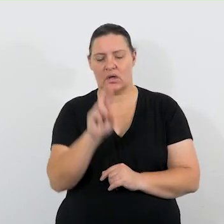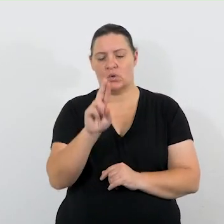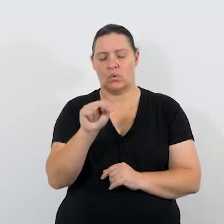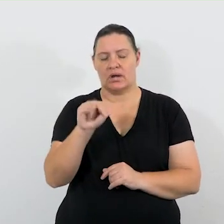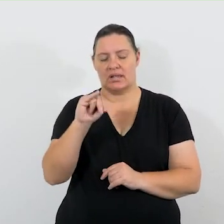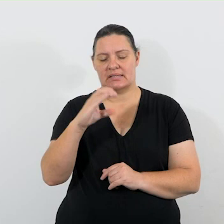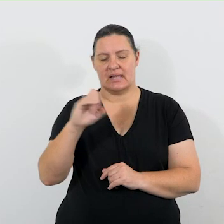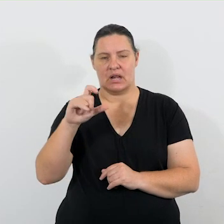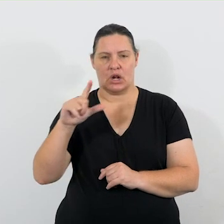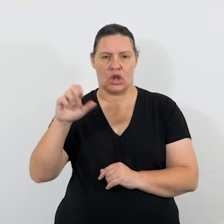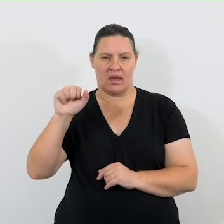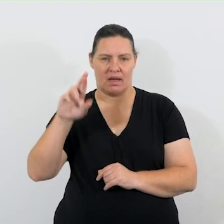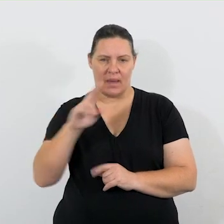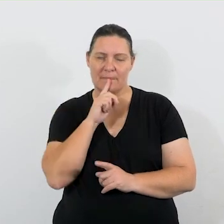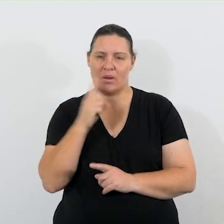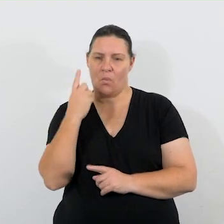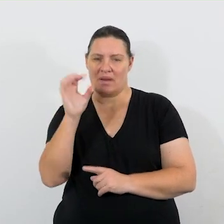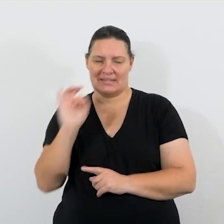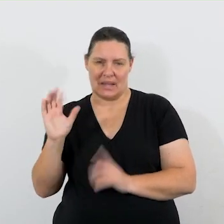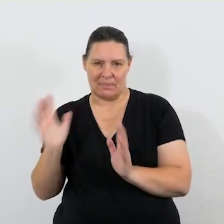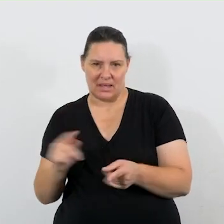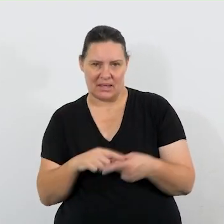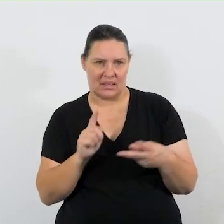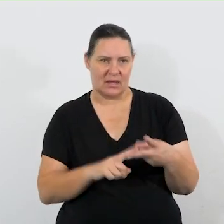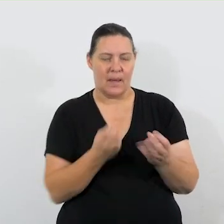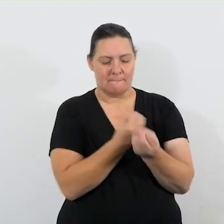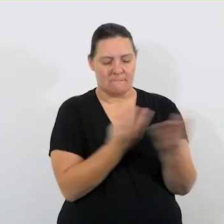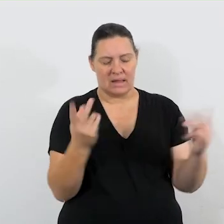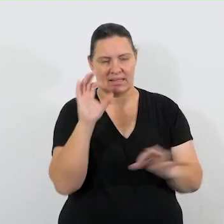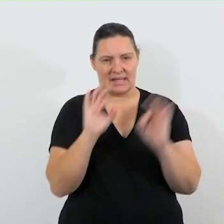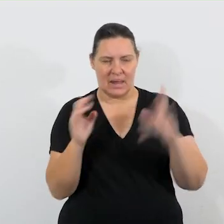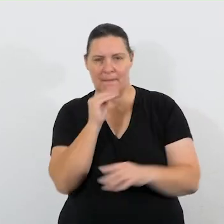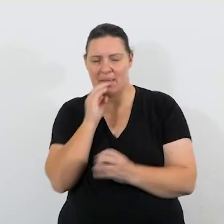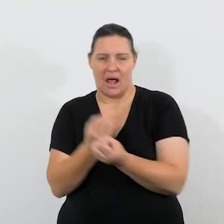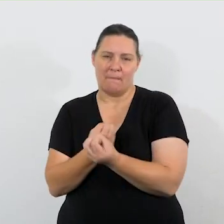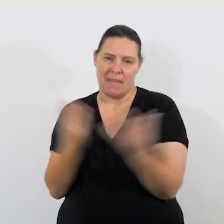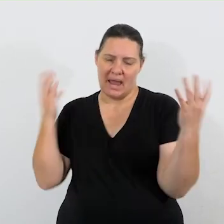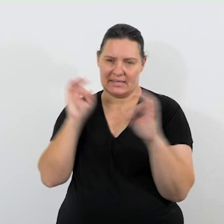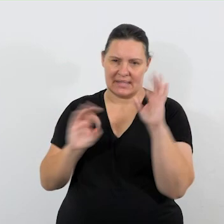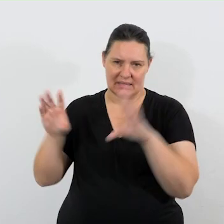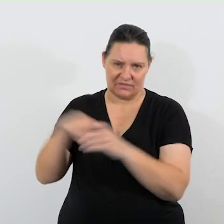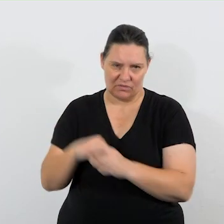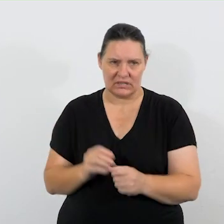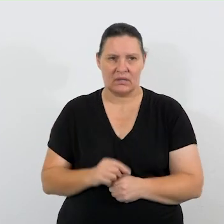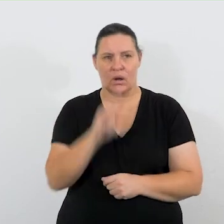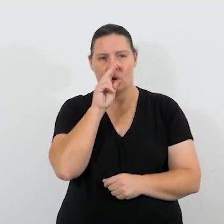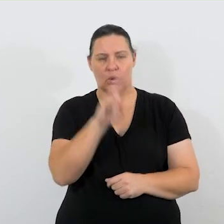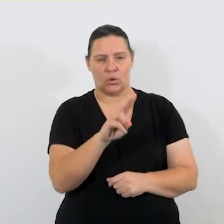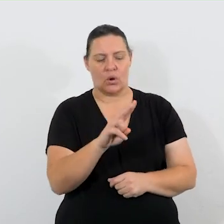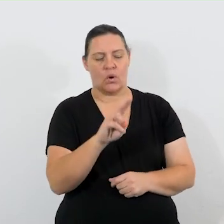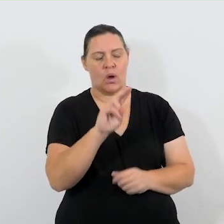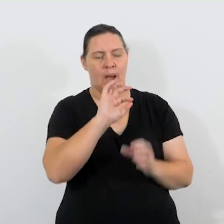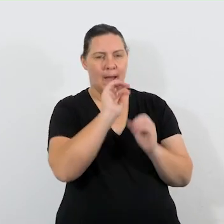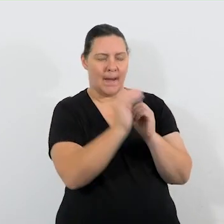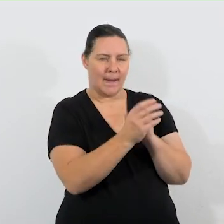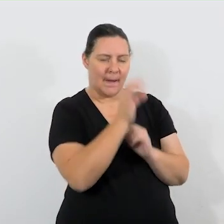at unicellular, which means consisting of one cell. We spoke about multicellular, which means consisting of many cells. We looked